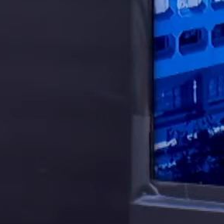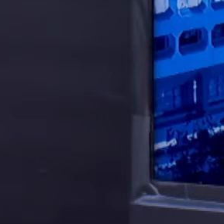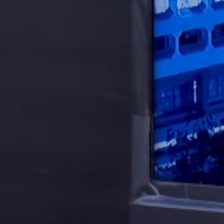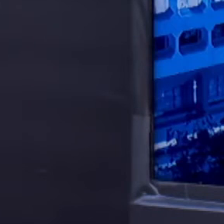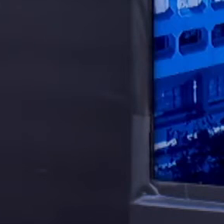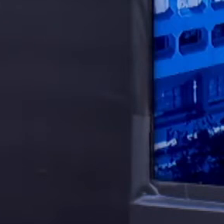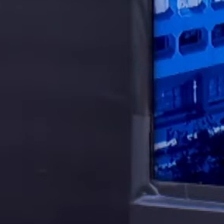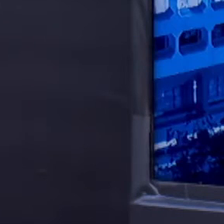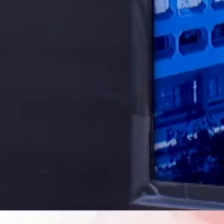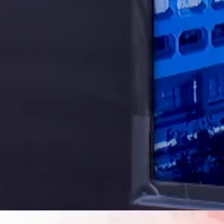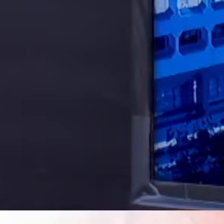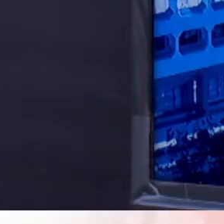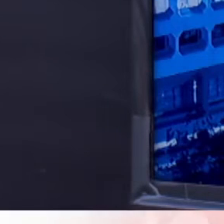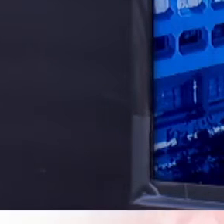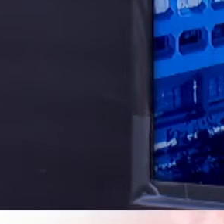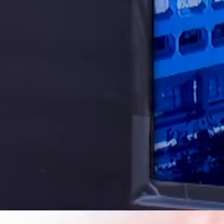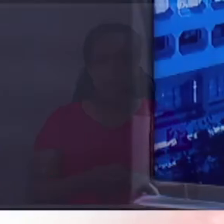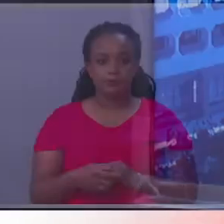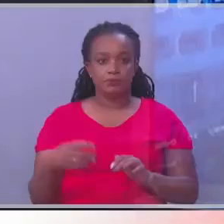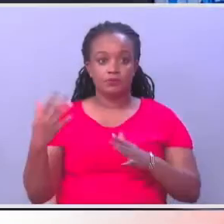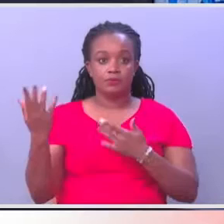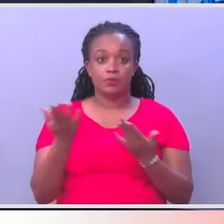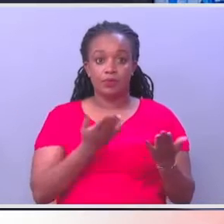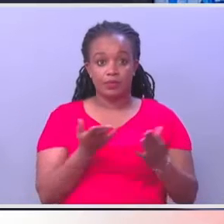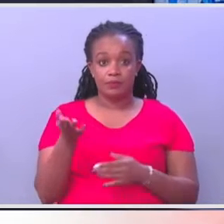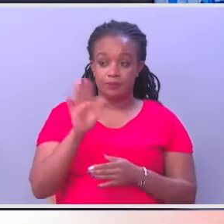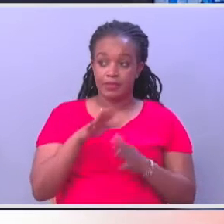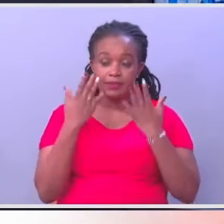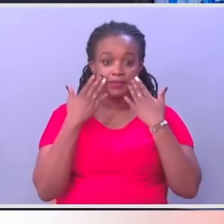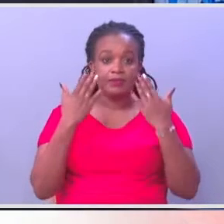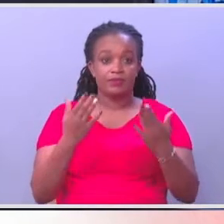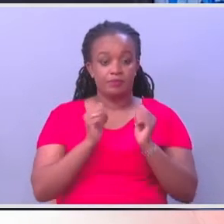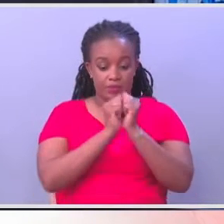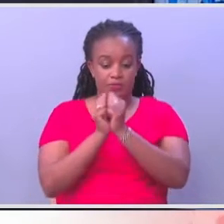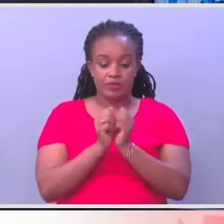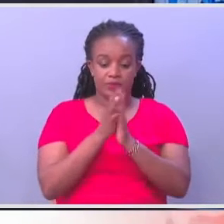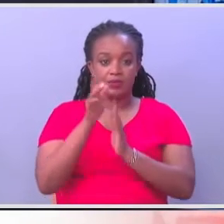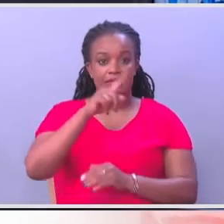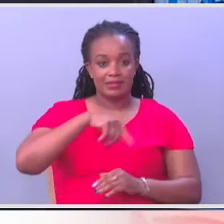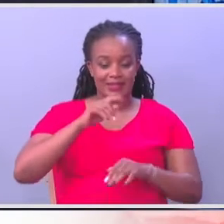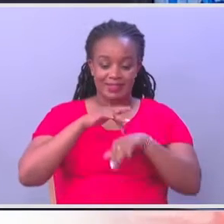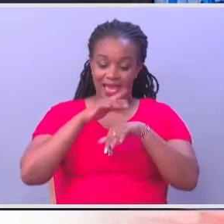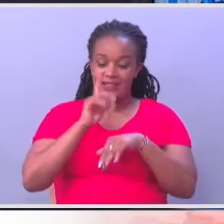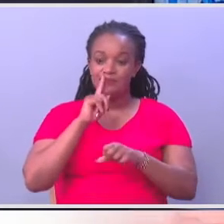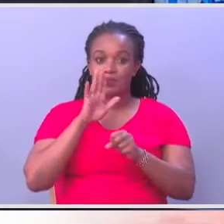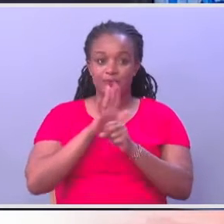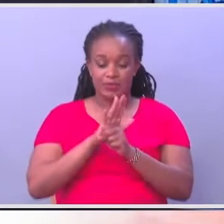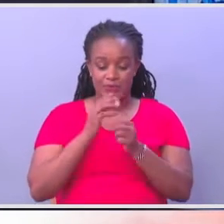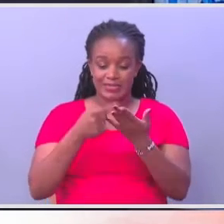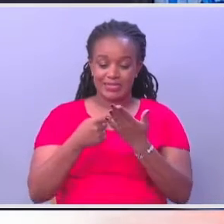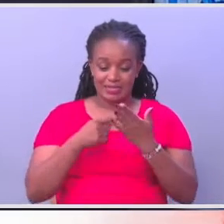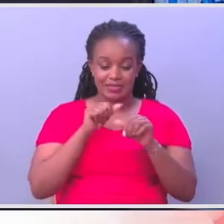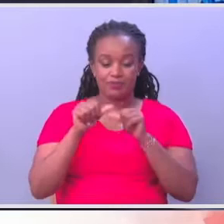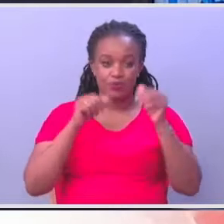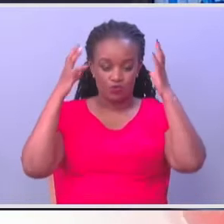Welcome back to TV47 News Tonight. Thank you for staying with us. And as earlier promised, let's now talk matters Ford Kenya amid